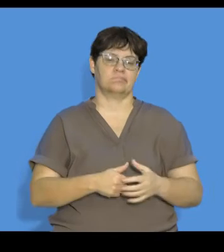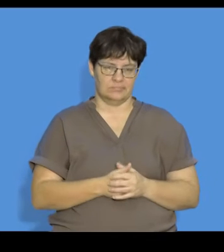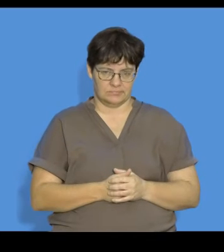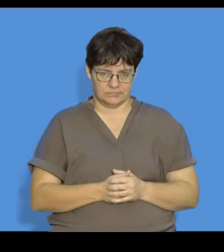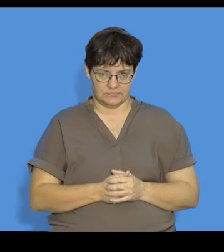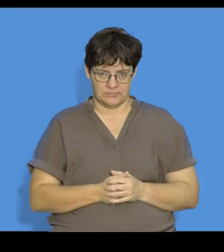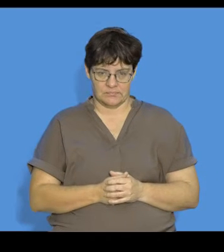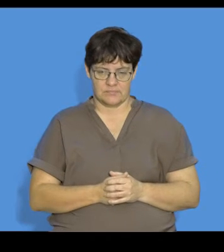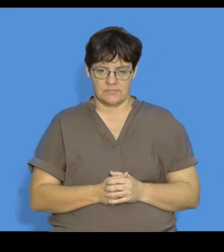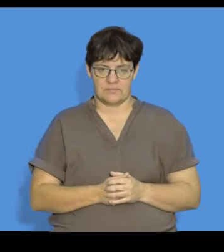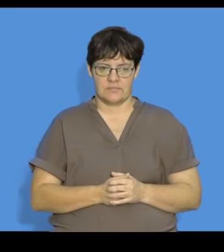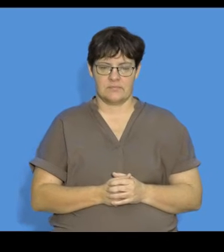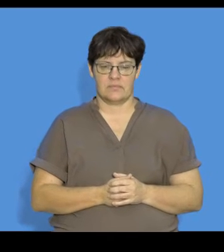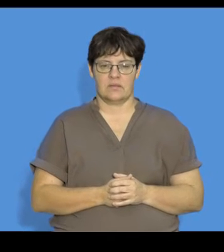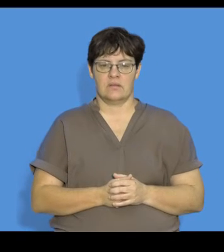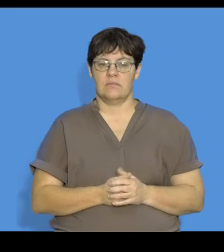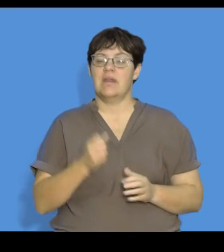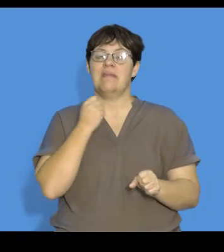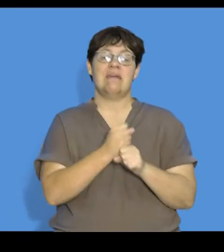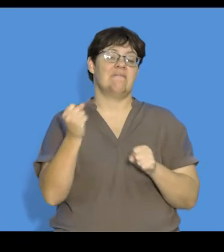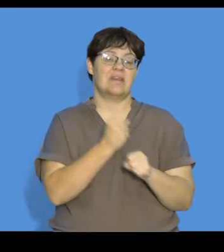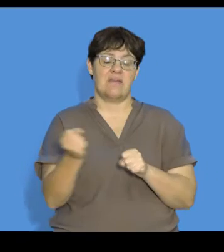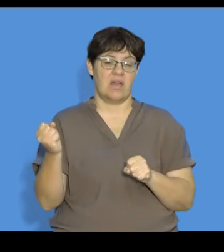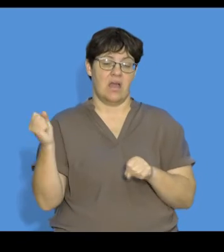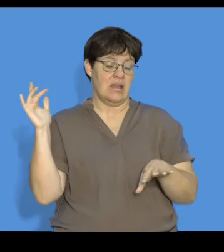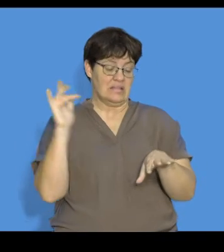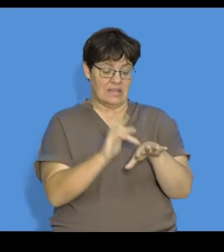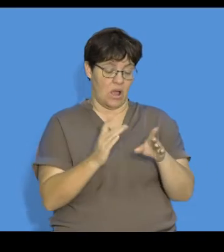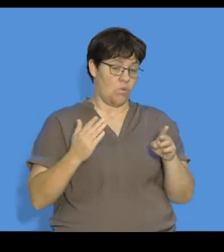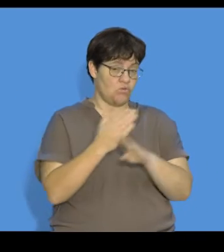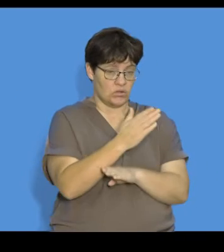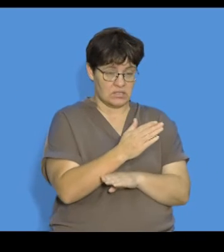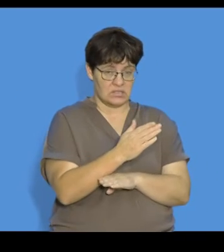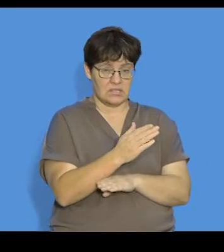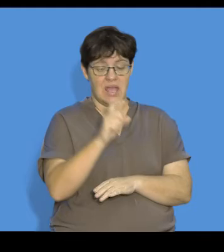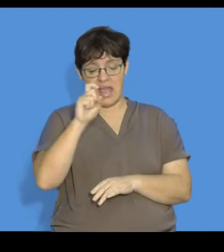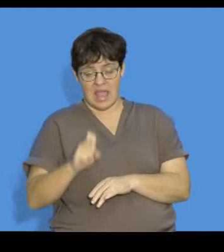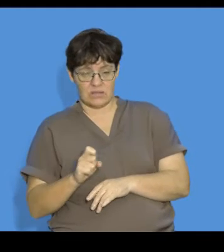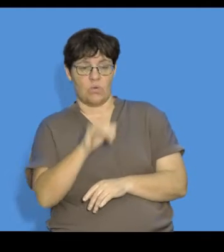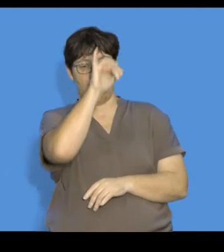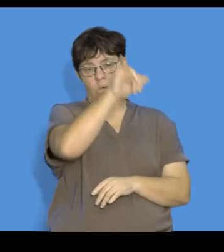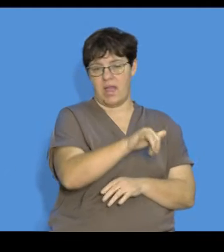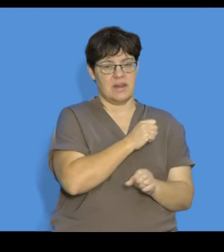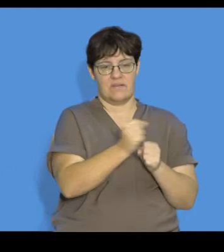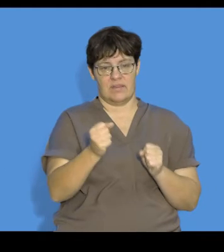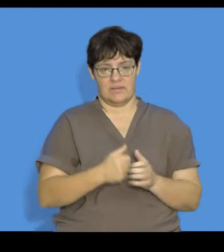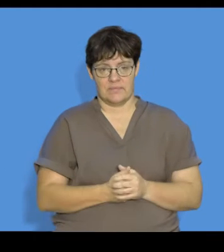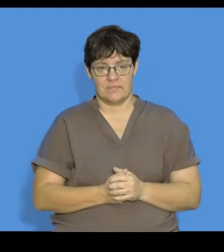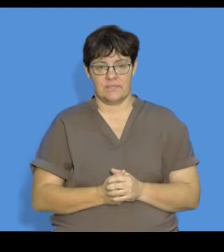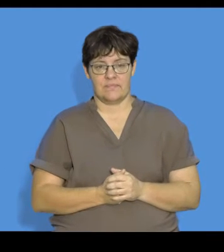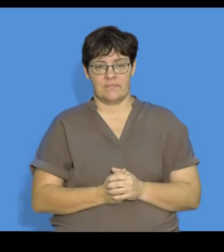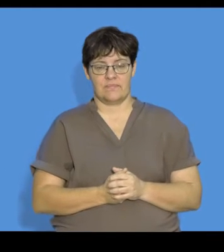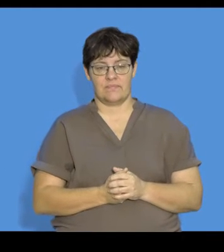indefinitely, right? But it will never cross the y-axis or the x-axis, and